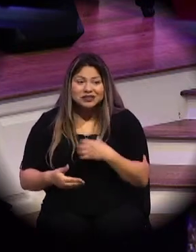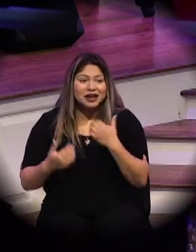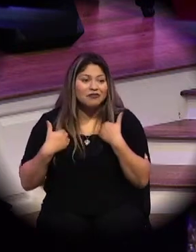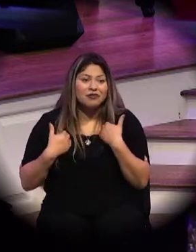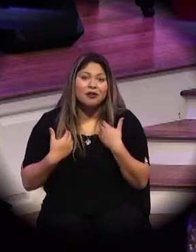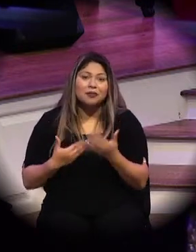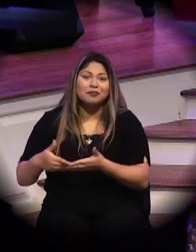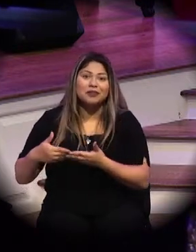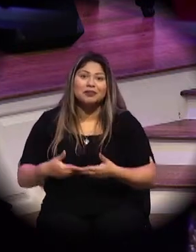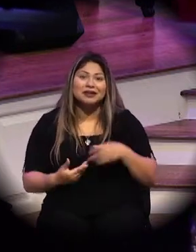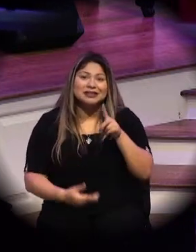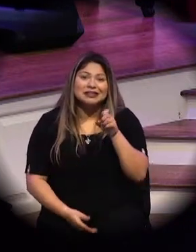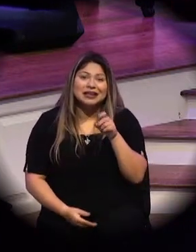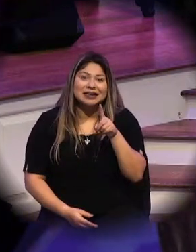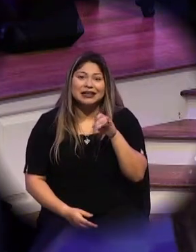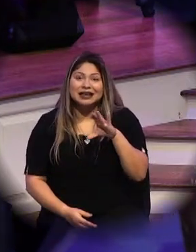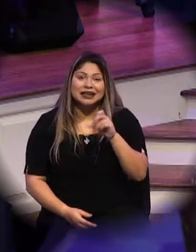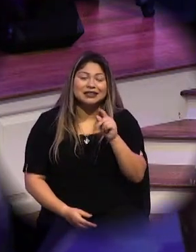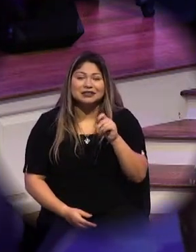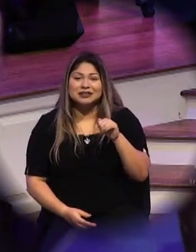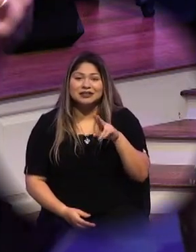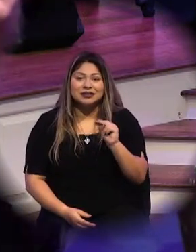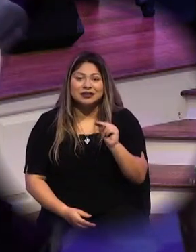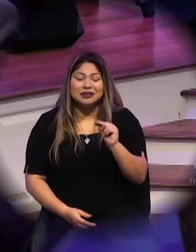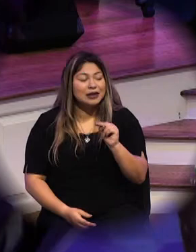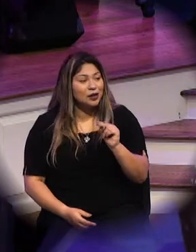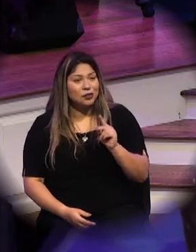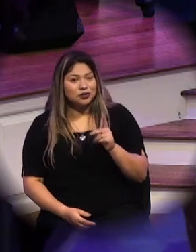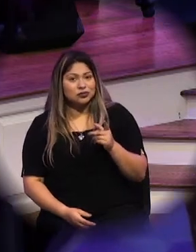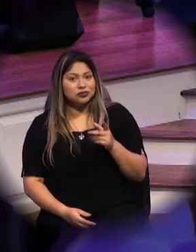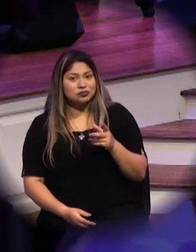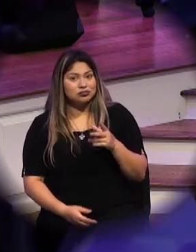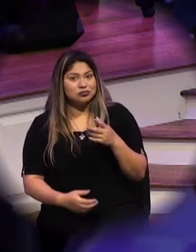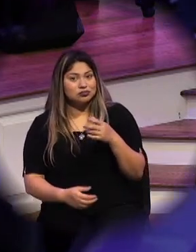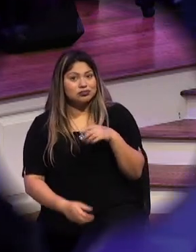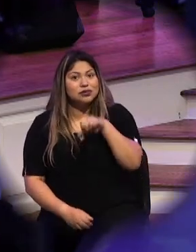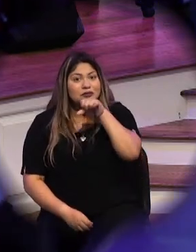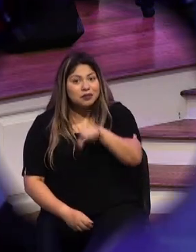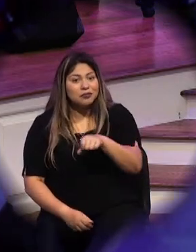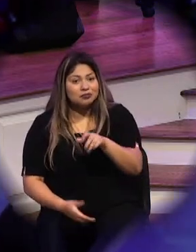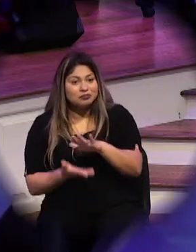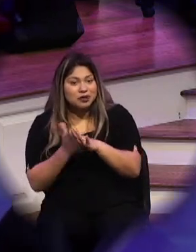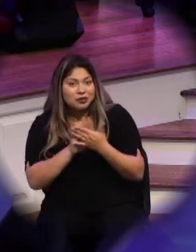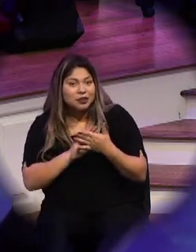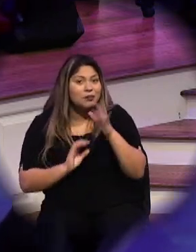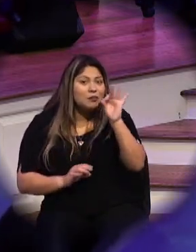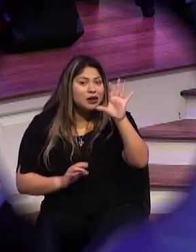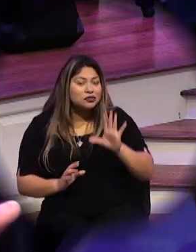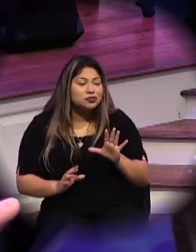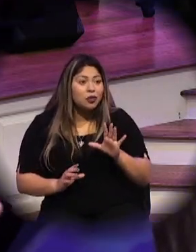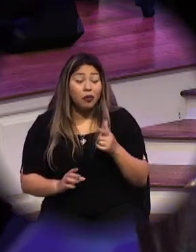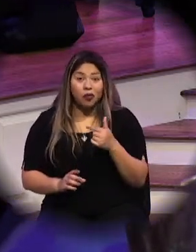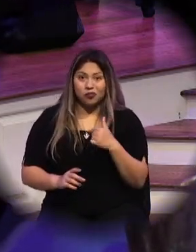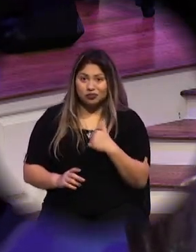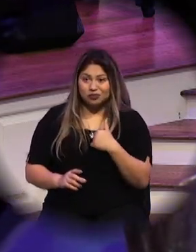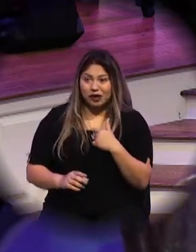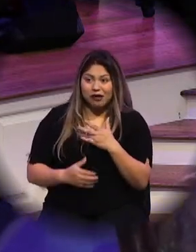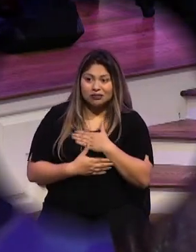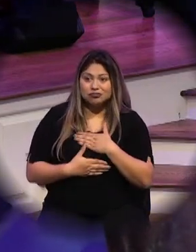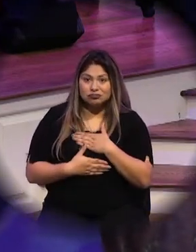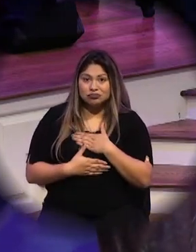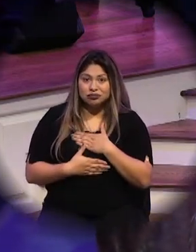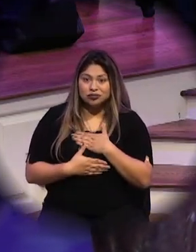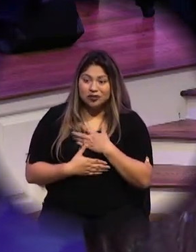do as a pastor. When people say, what do you love about being a pastor? But one of the things I love are baby dedications. You know, you get to walk in and hold a baby, and that's